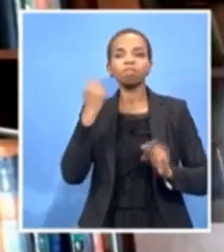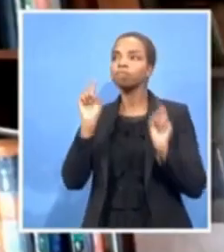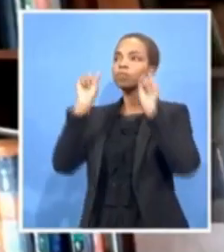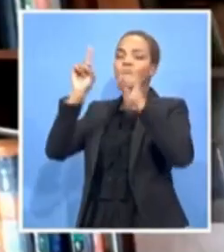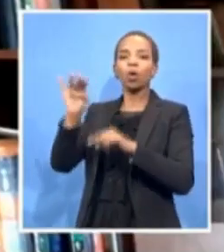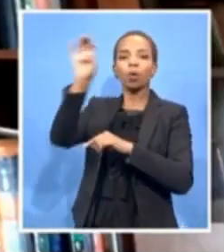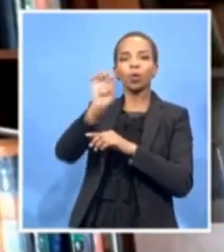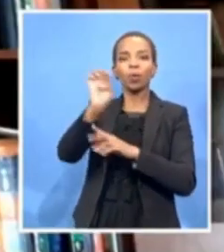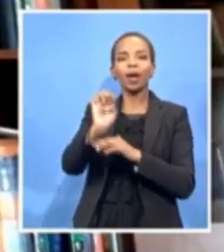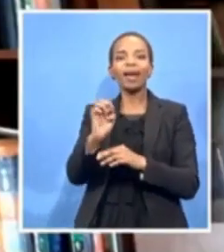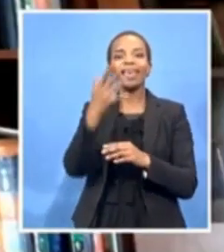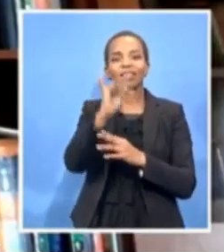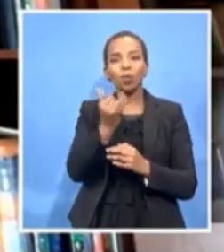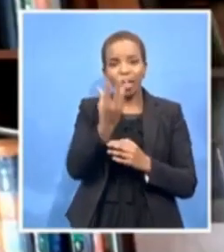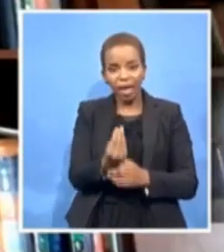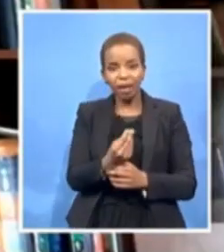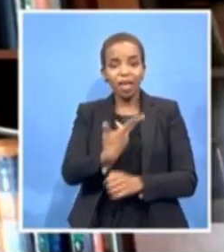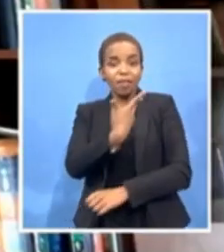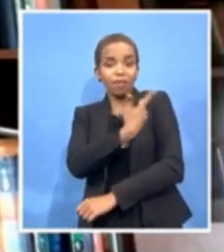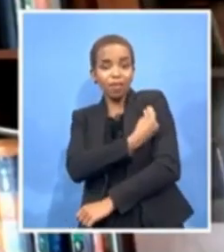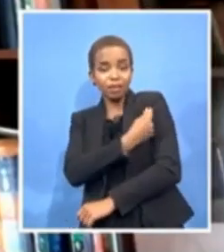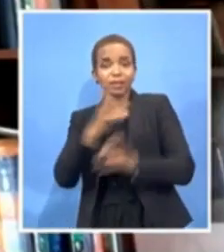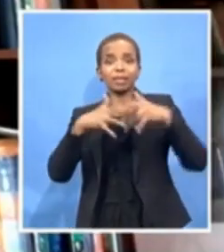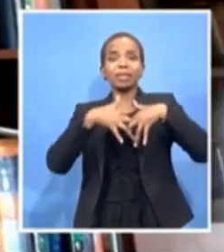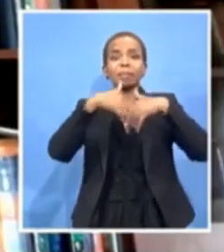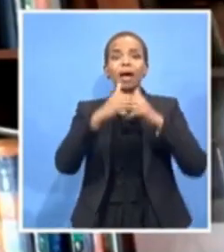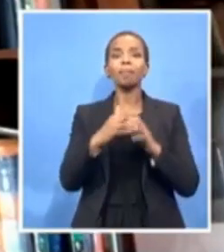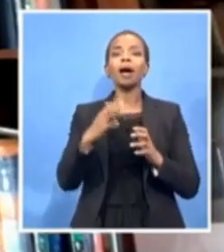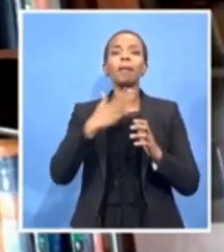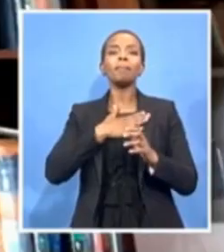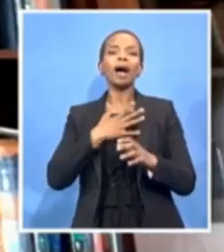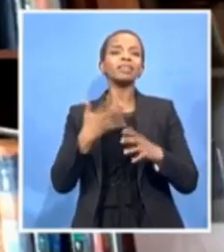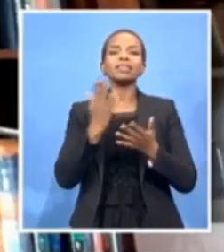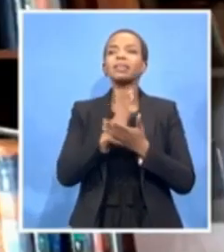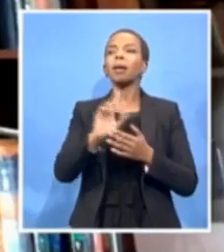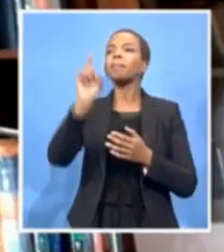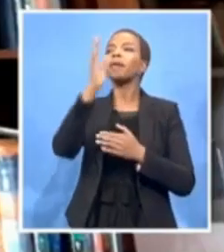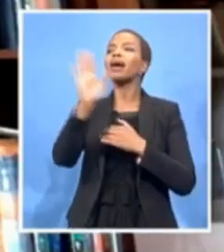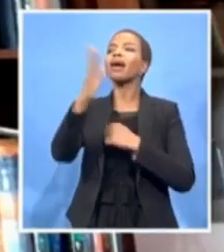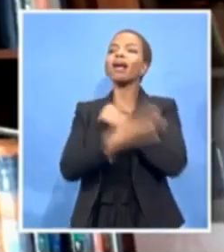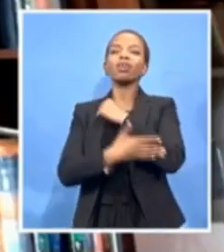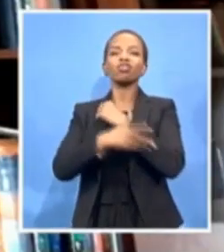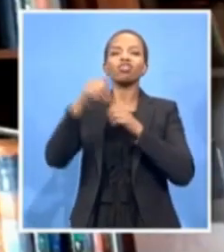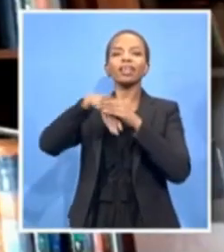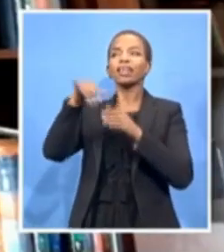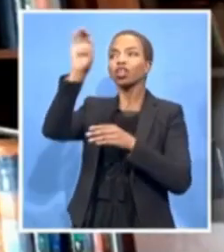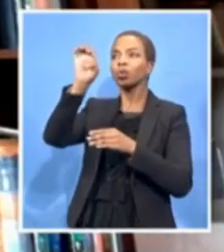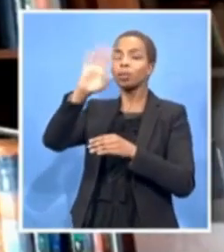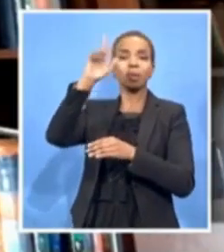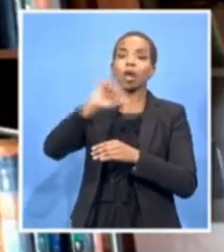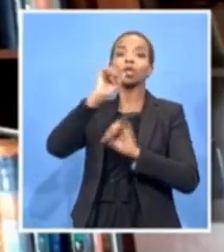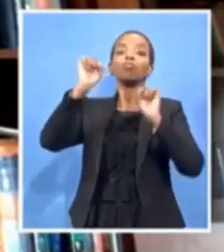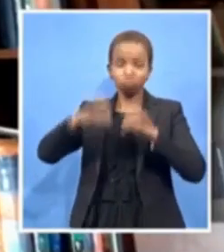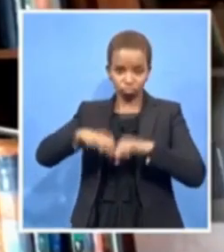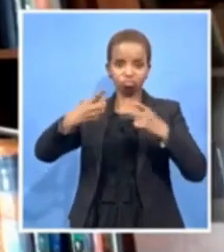by Roche or some other pharmaceutical company in Europe. We will not be allowed to go into that part of the world. When